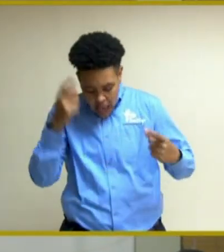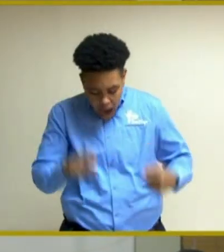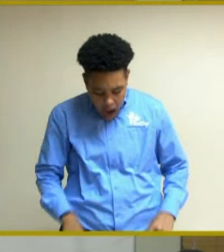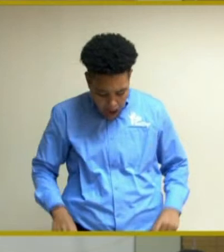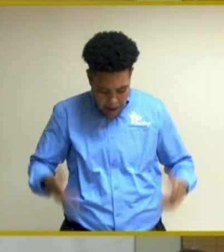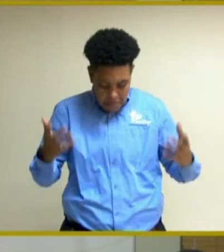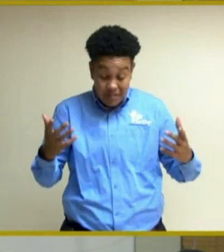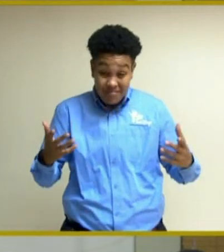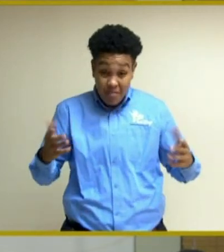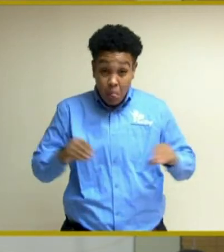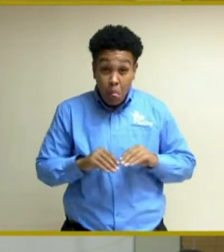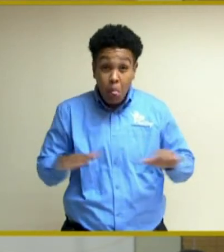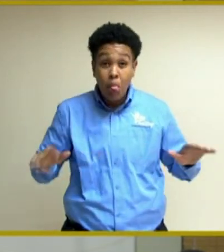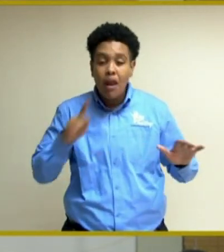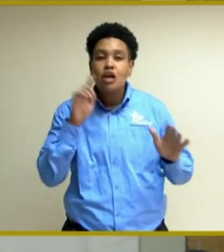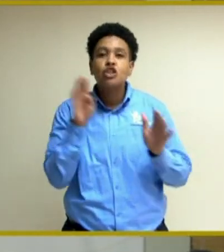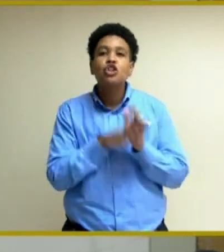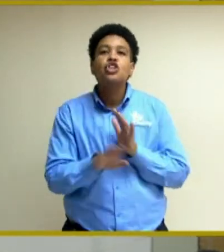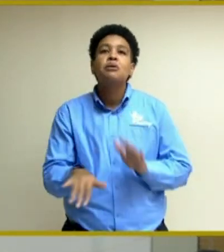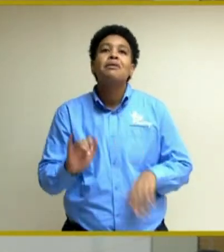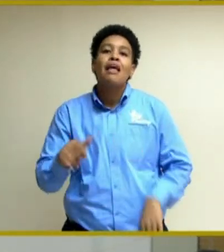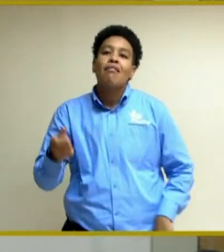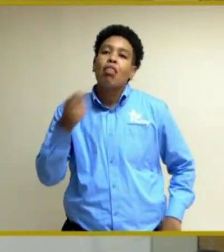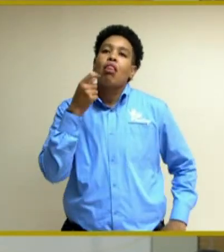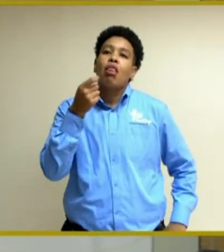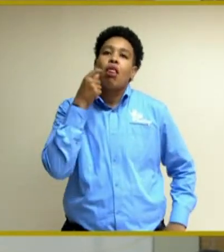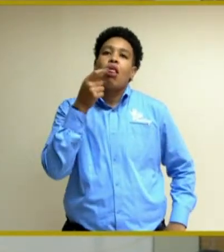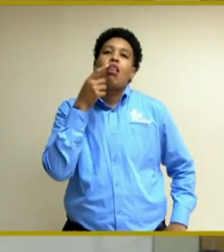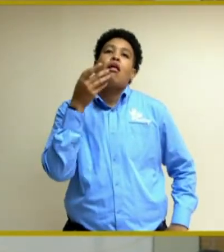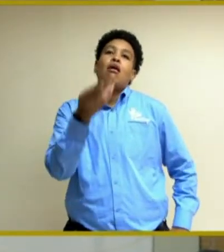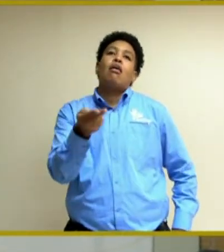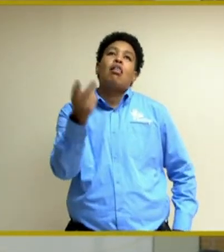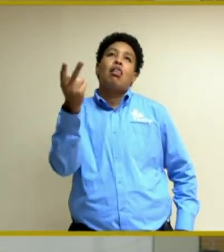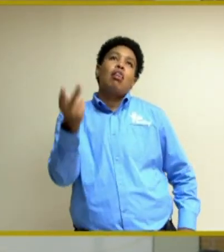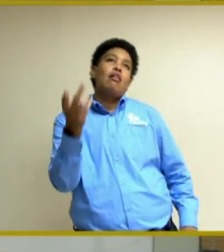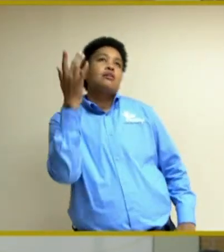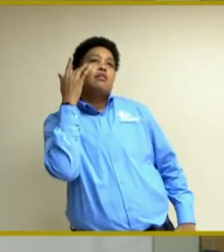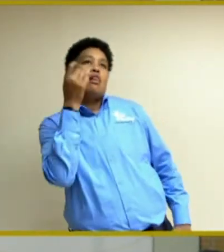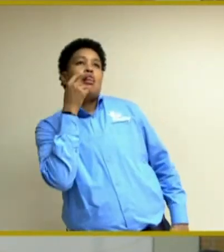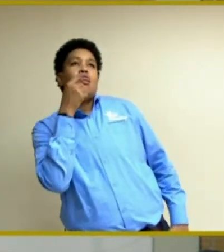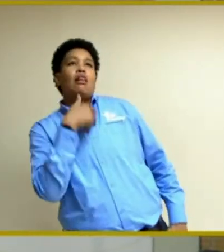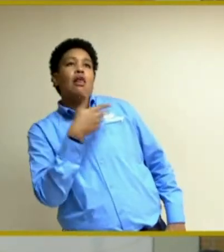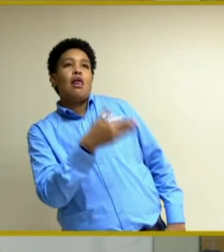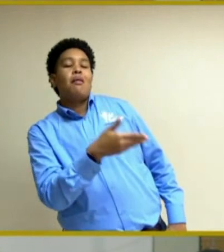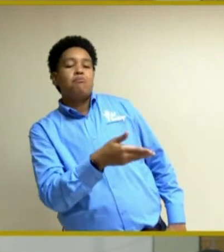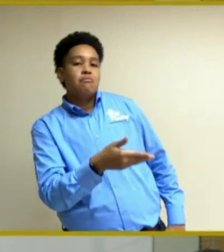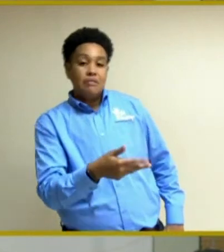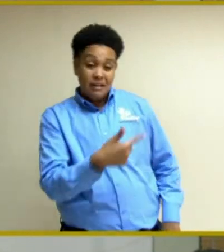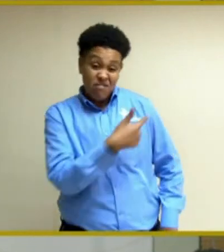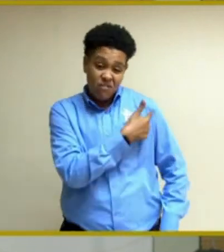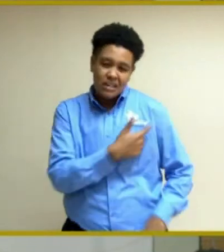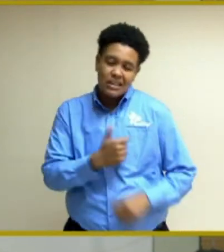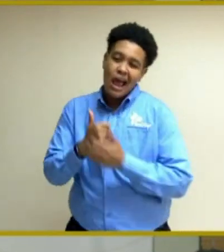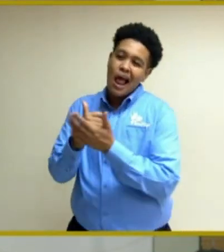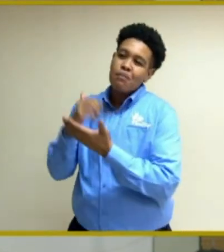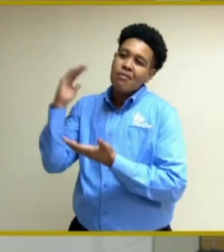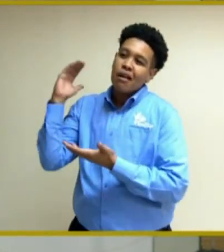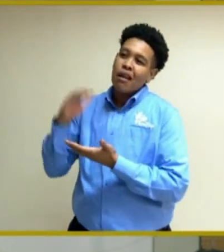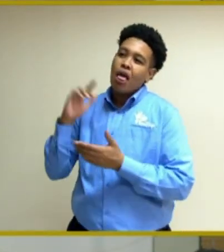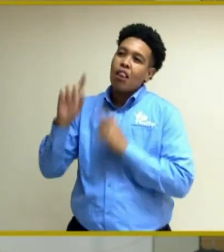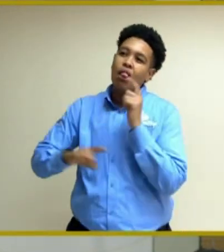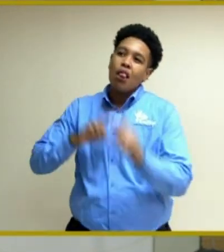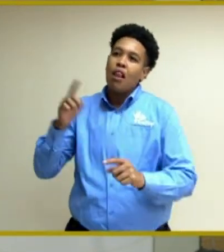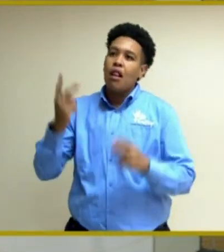is cheaper than having to treat conditions when persons are infected with diseases that